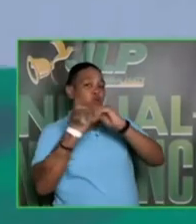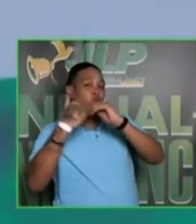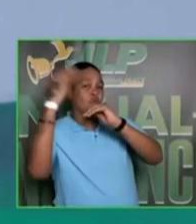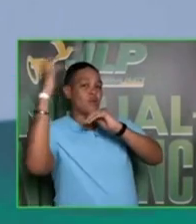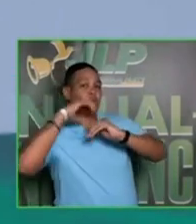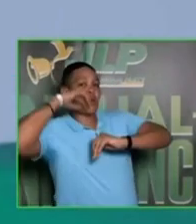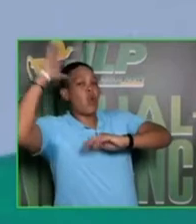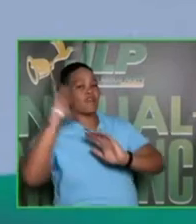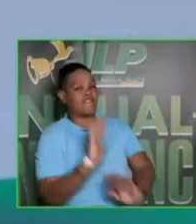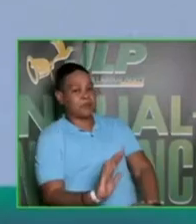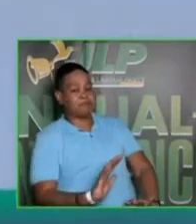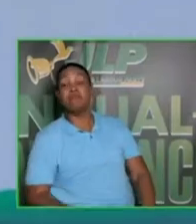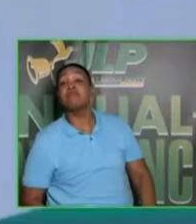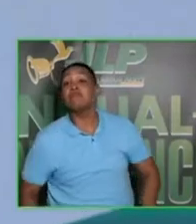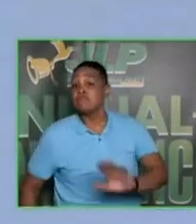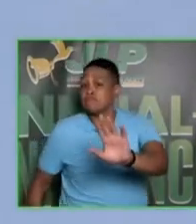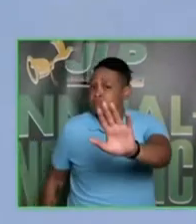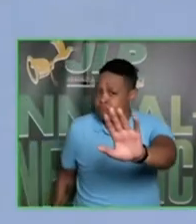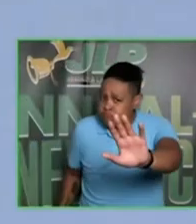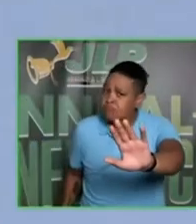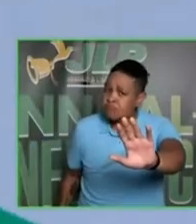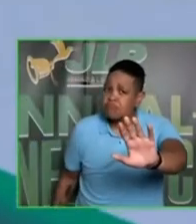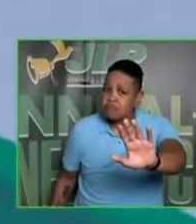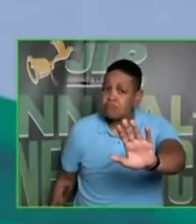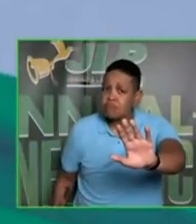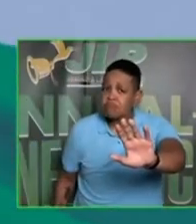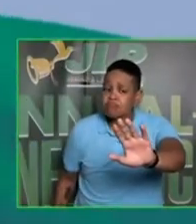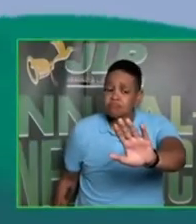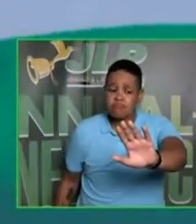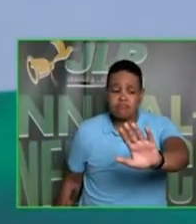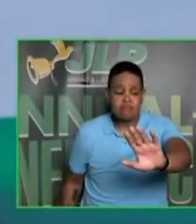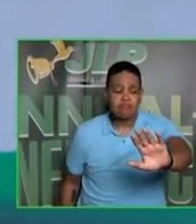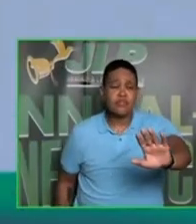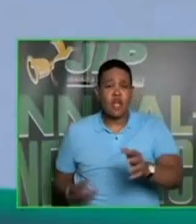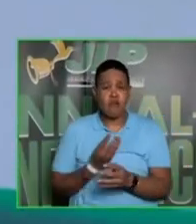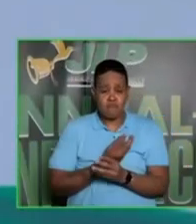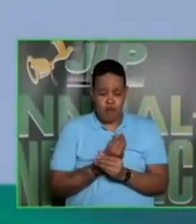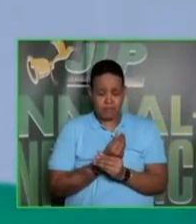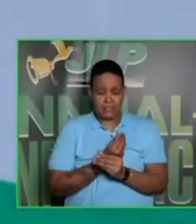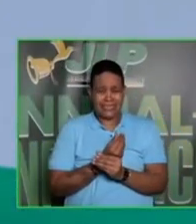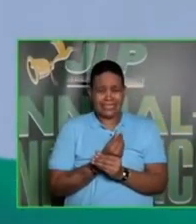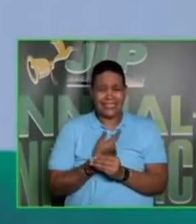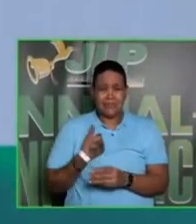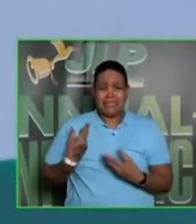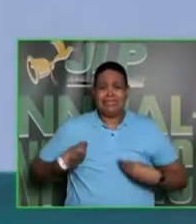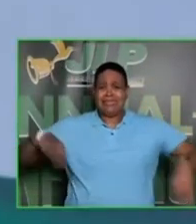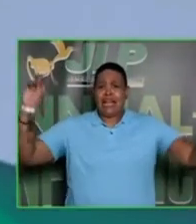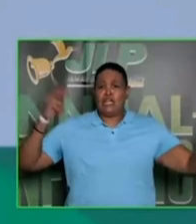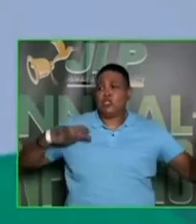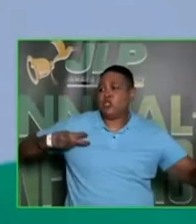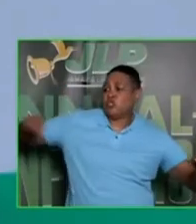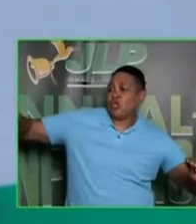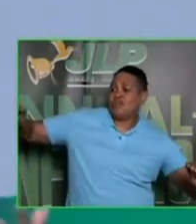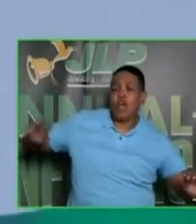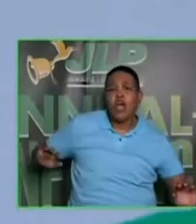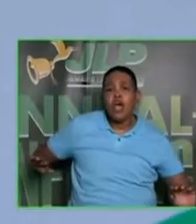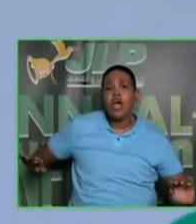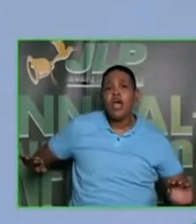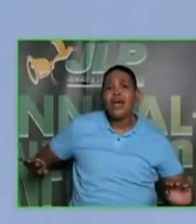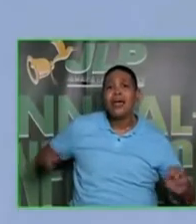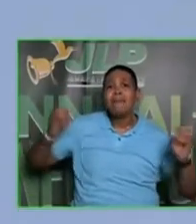But it will also help in the transfer of property, because there are many persons who want